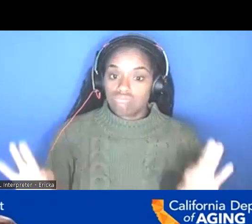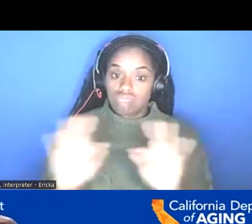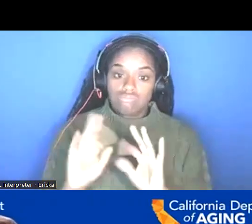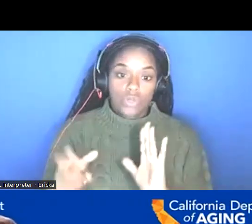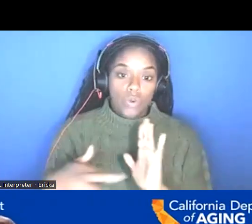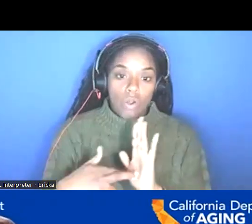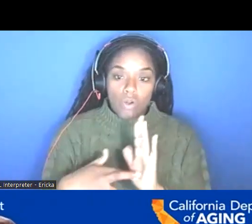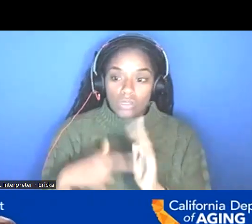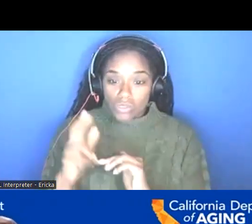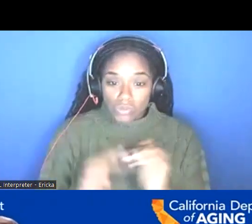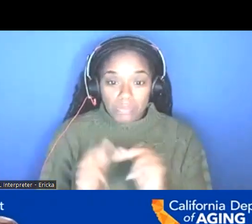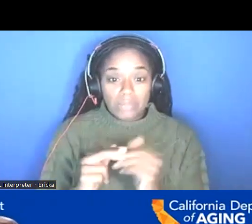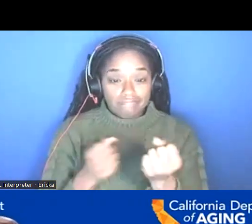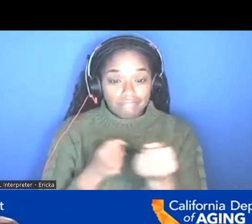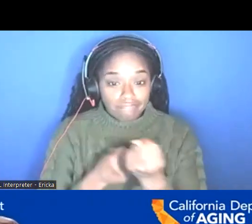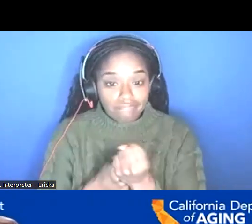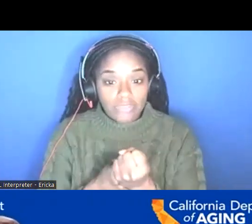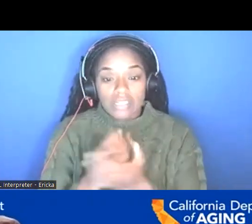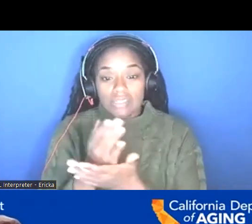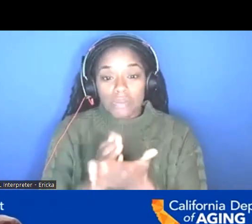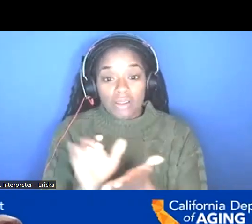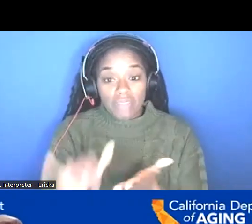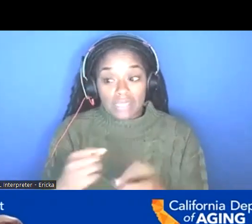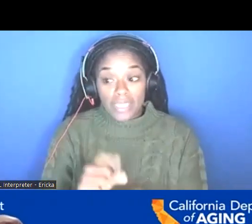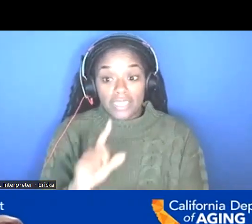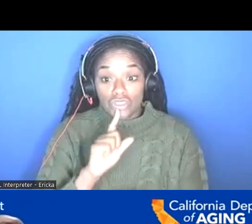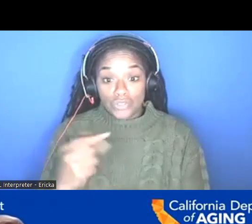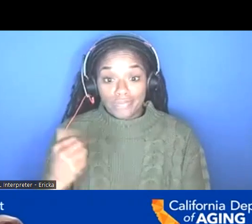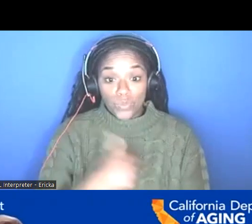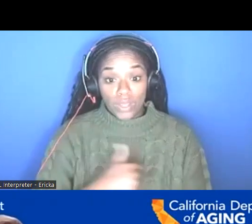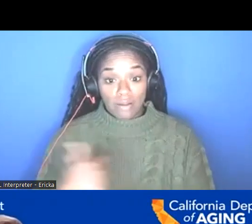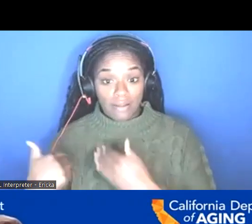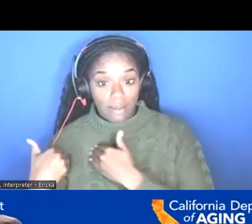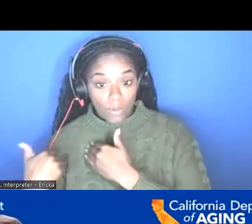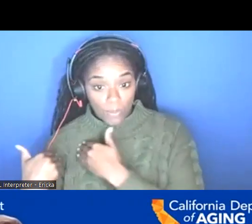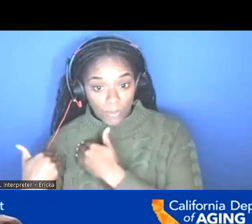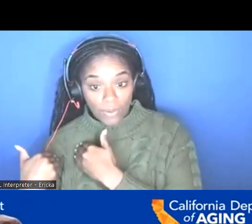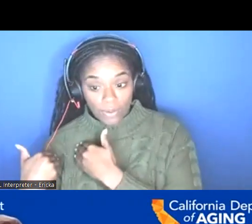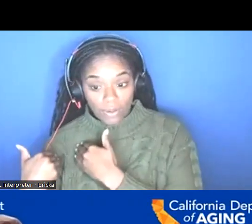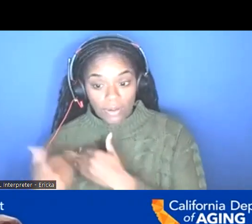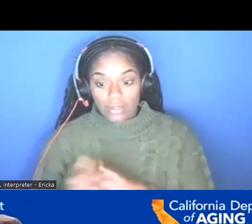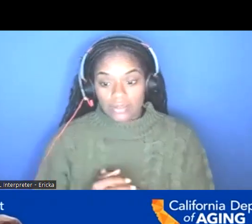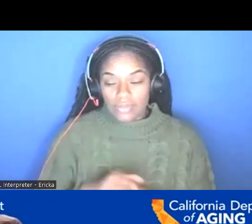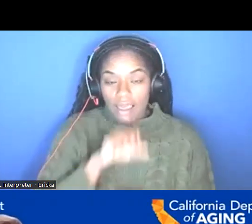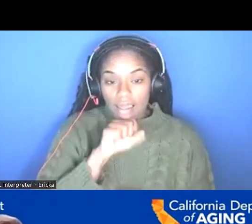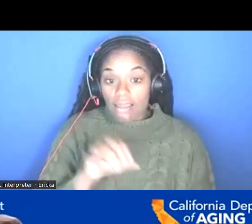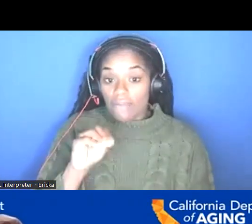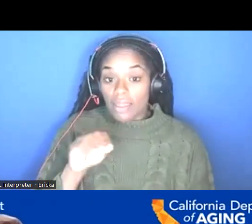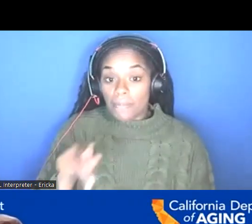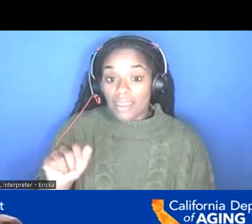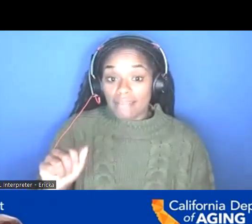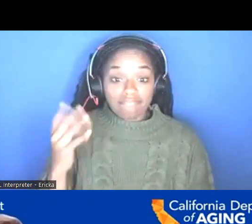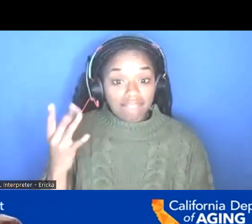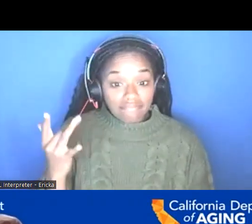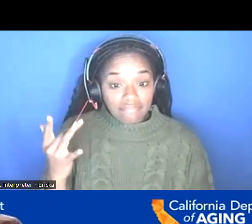too. So part of that is holding us accountable, but also what I love about the MPA is that it's